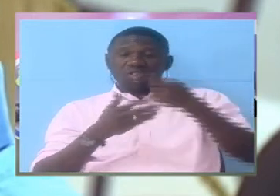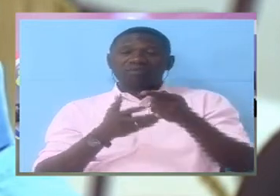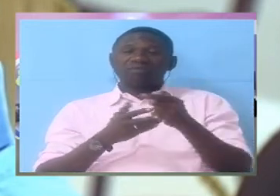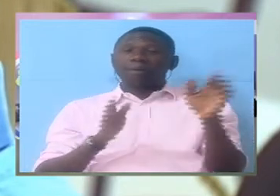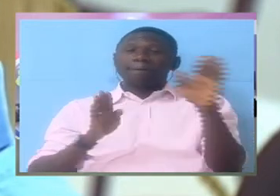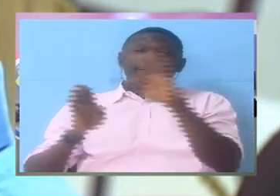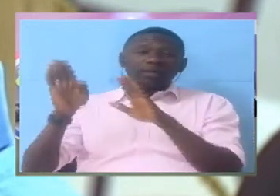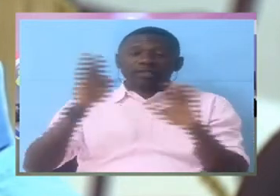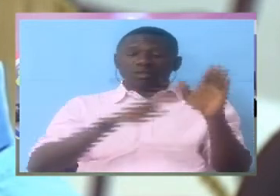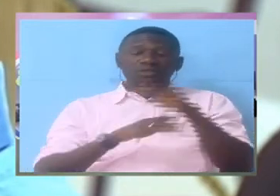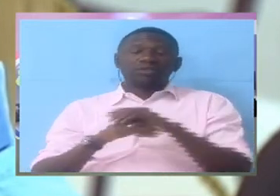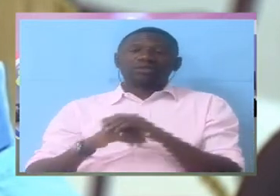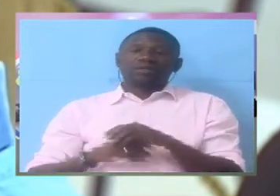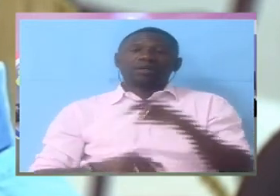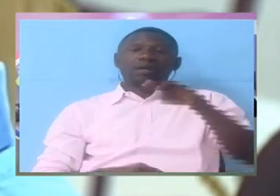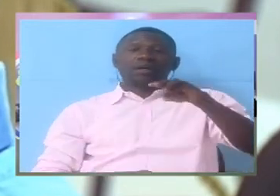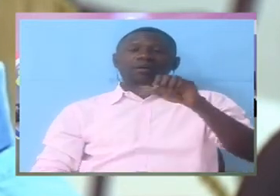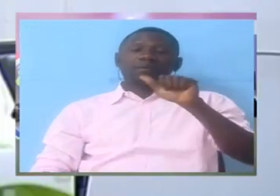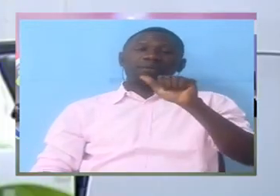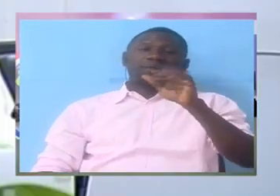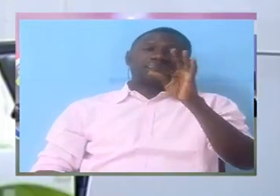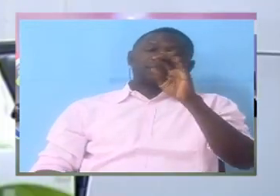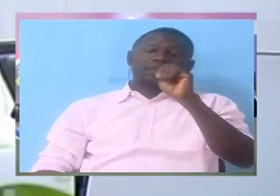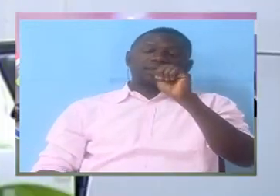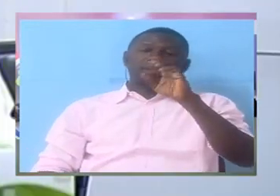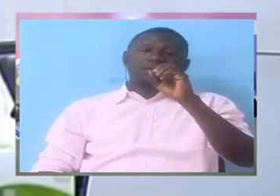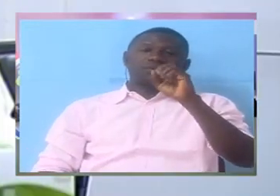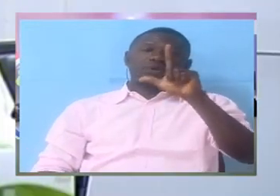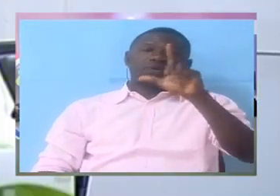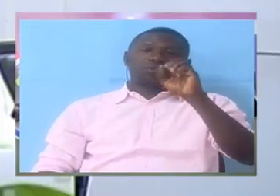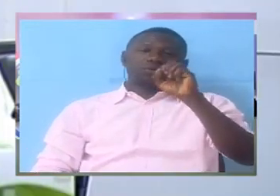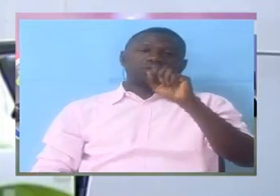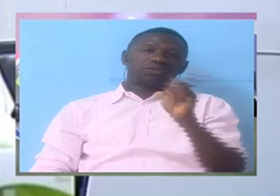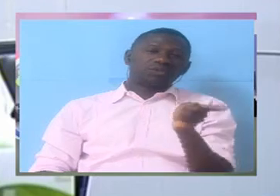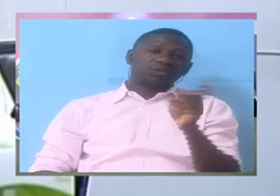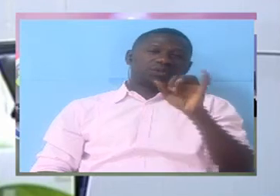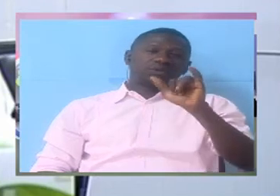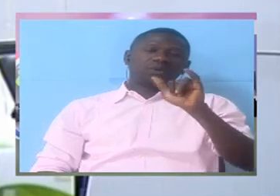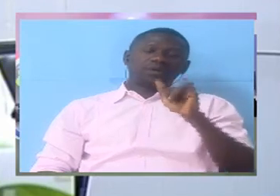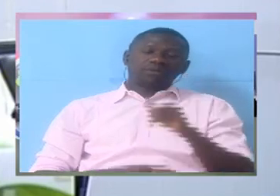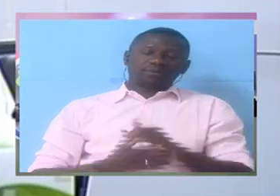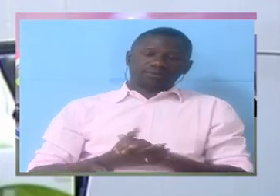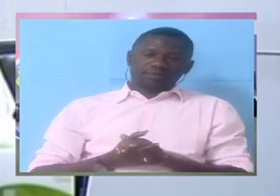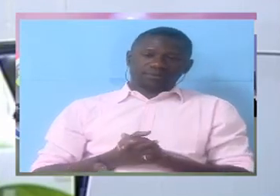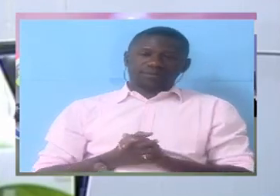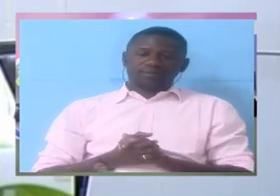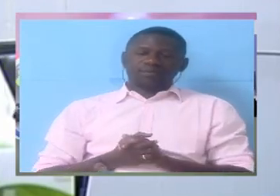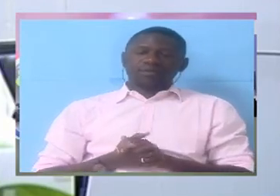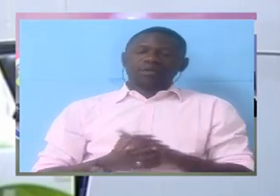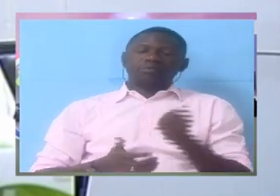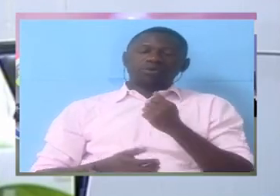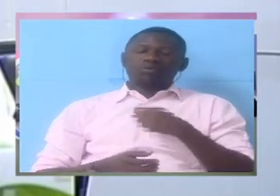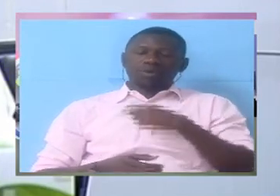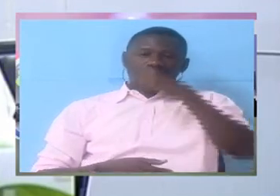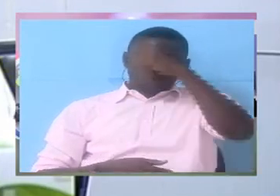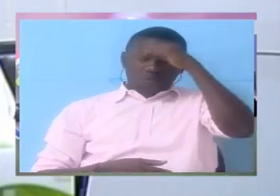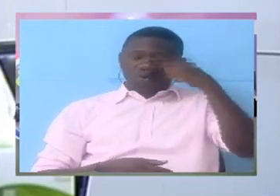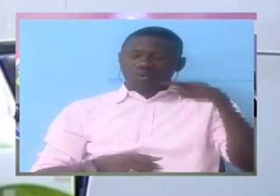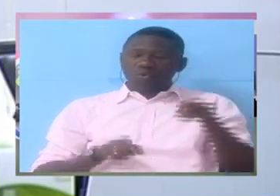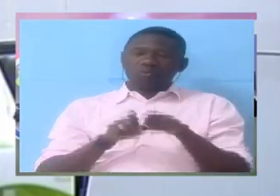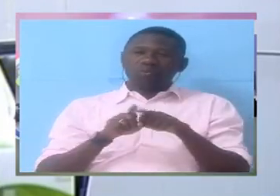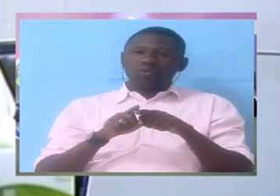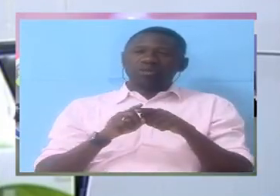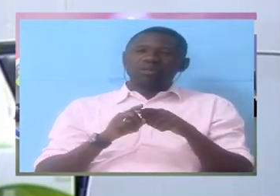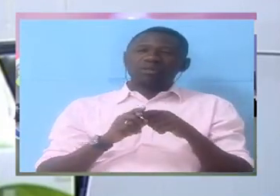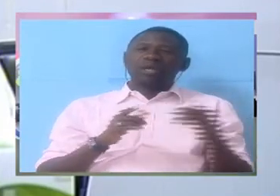wo metrology wolem kulu kenyati menketa alhawa kono do ko kenya. Because I worked with the control tower for